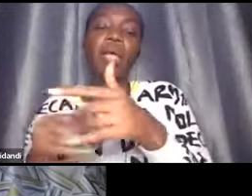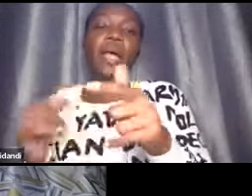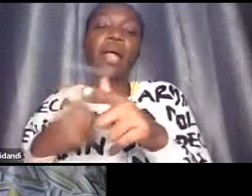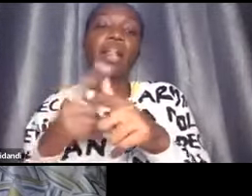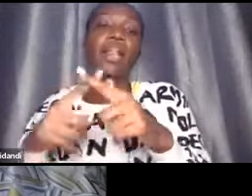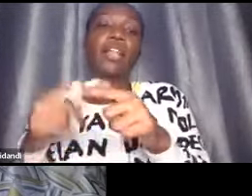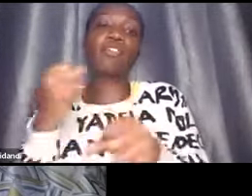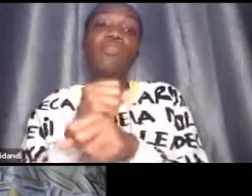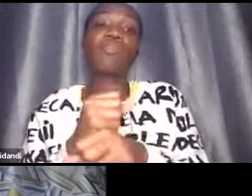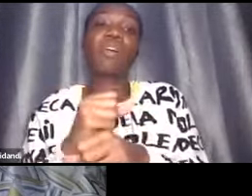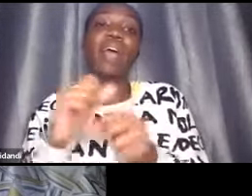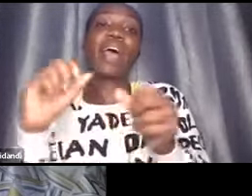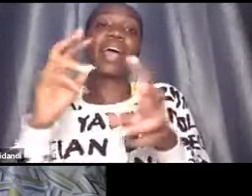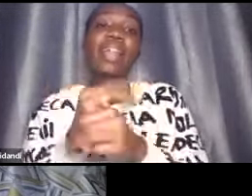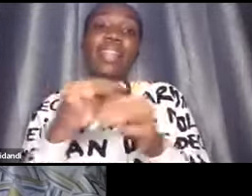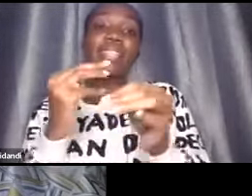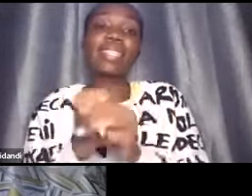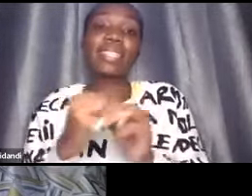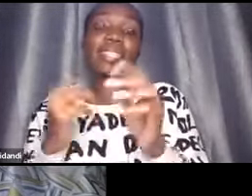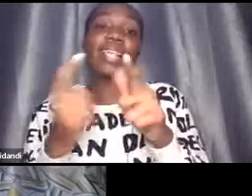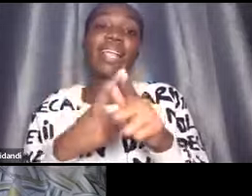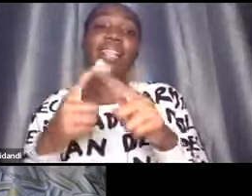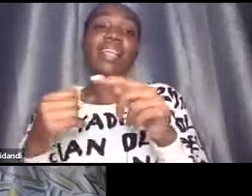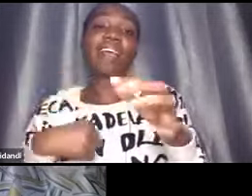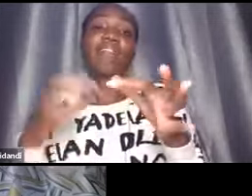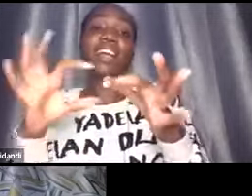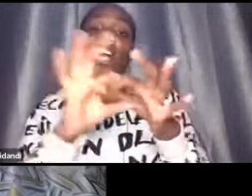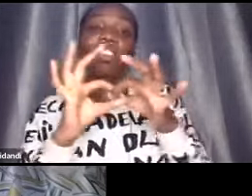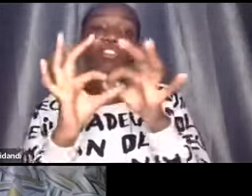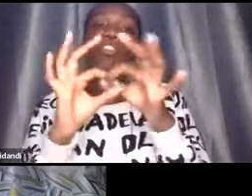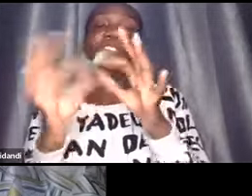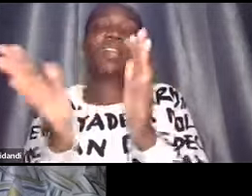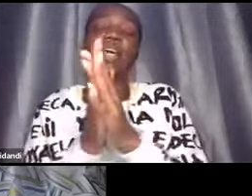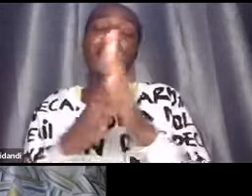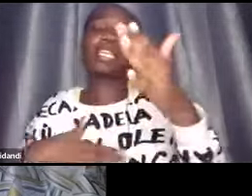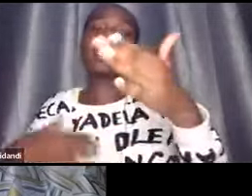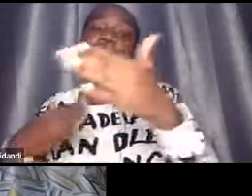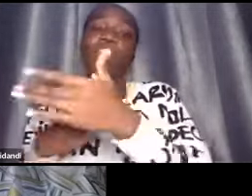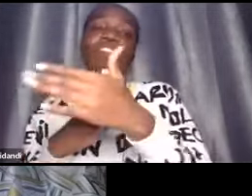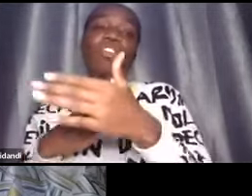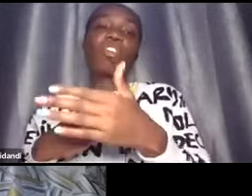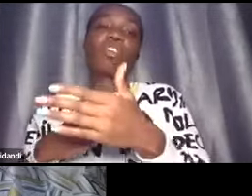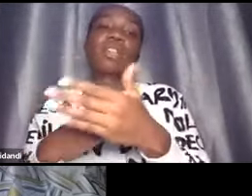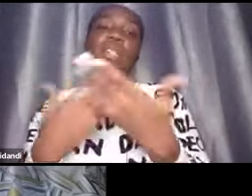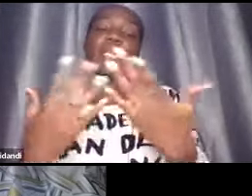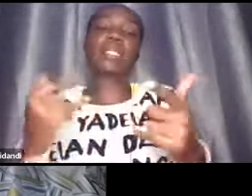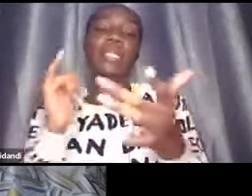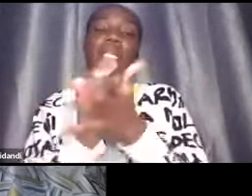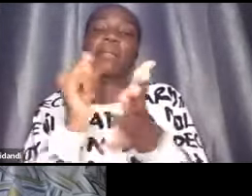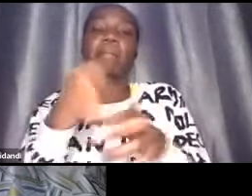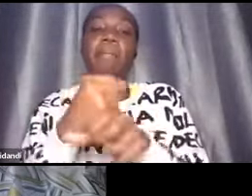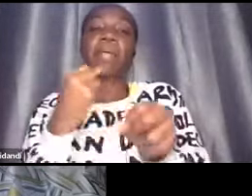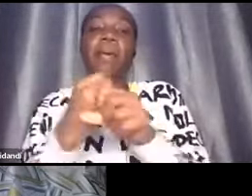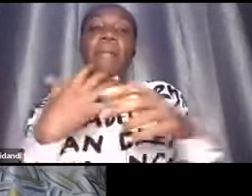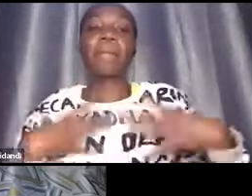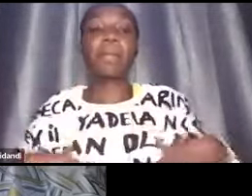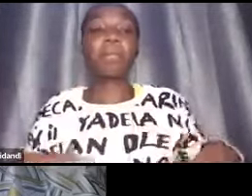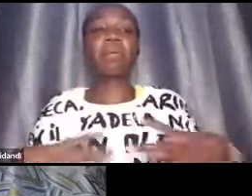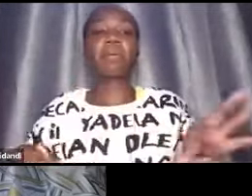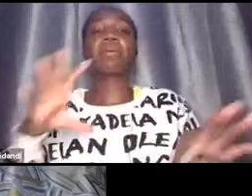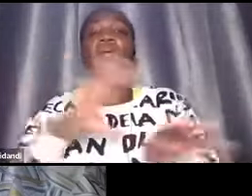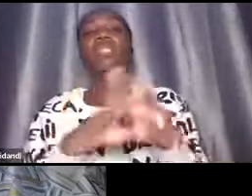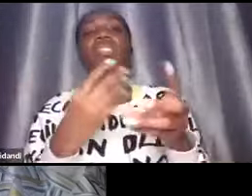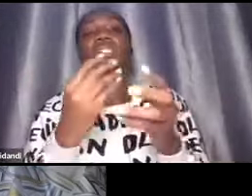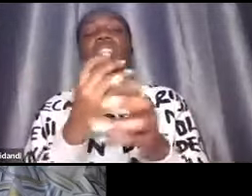come in and remove the obstacles that are cultural and structural obstacles that can prevent your employees from getting the skills, using the skills to